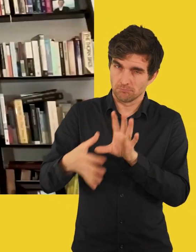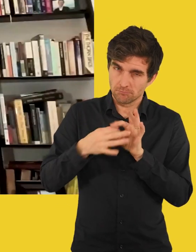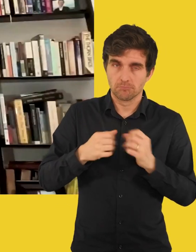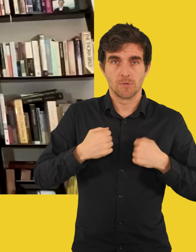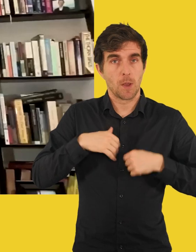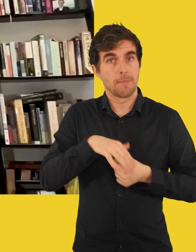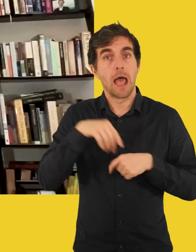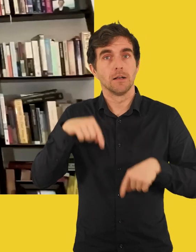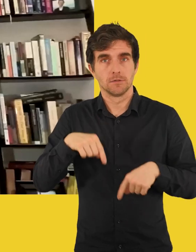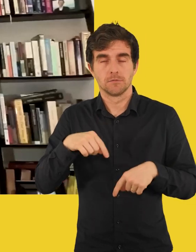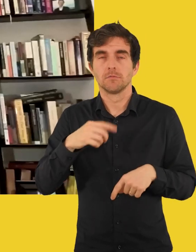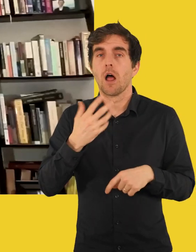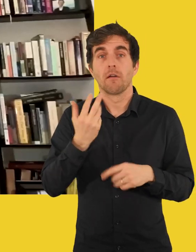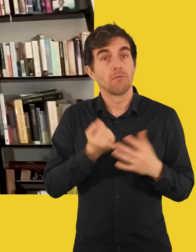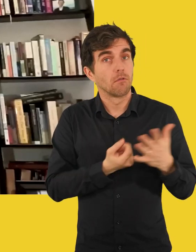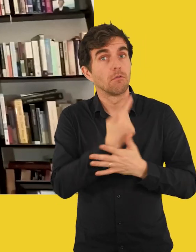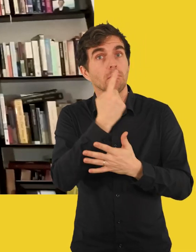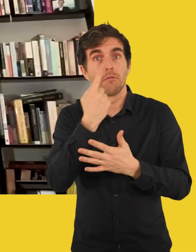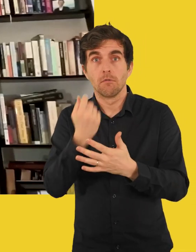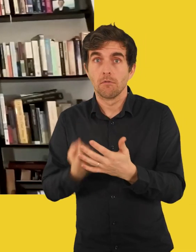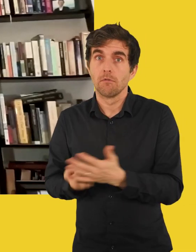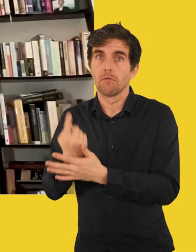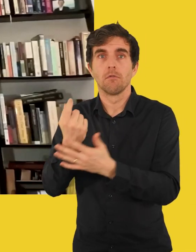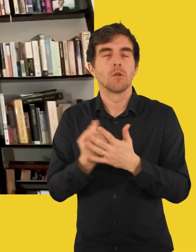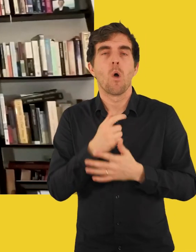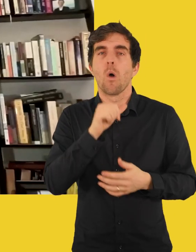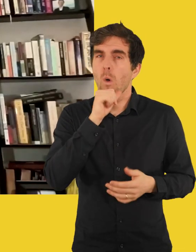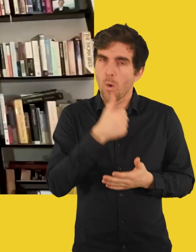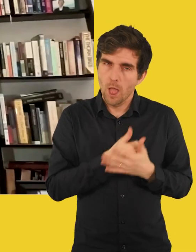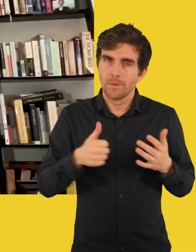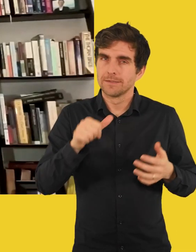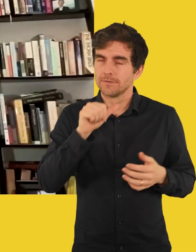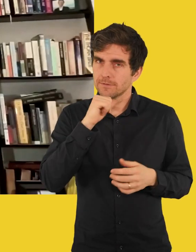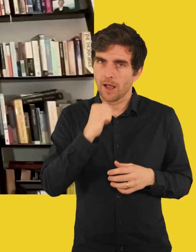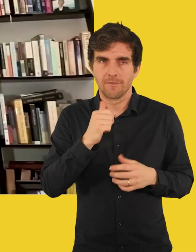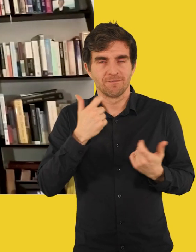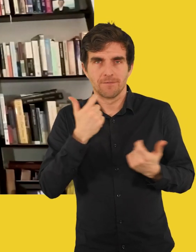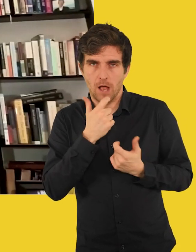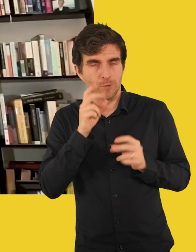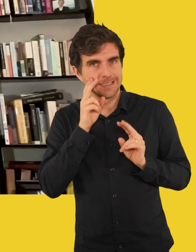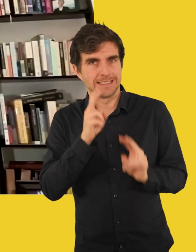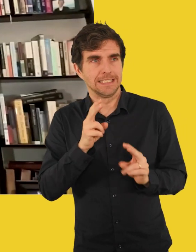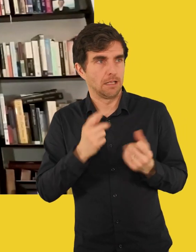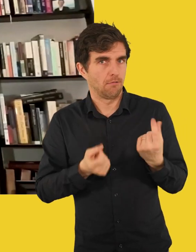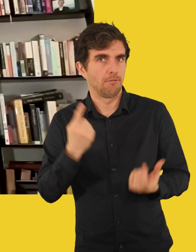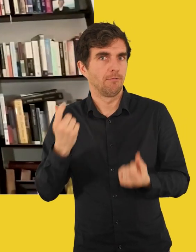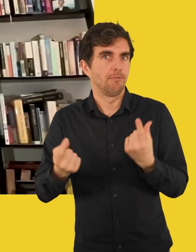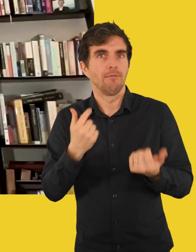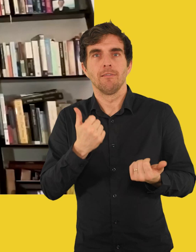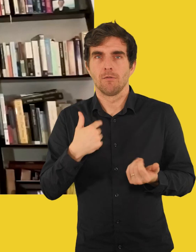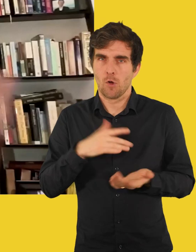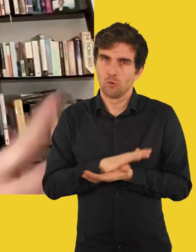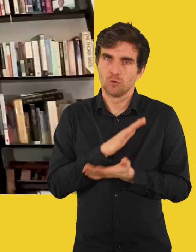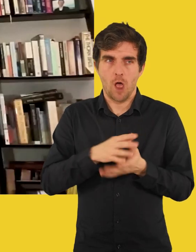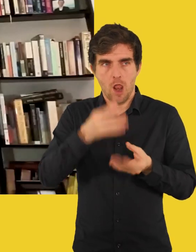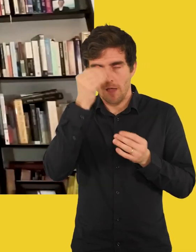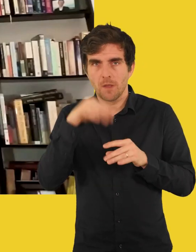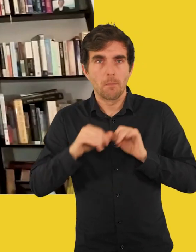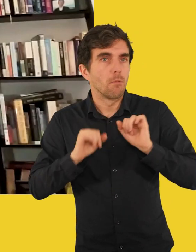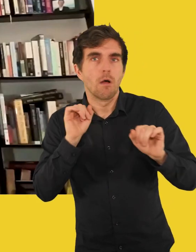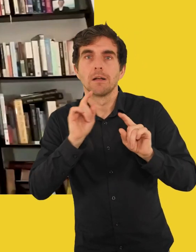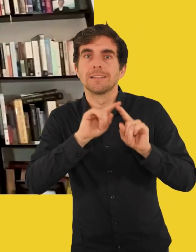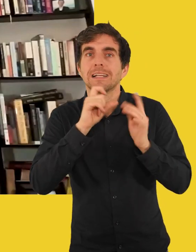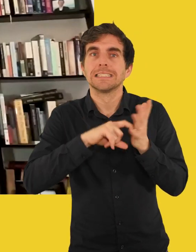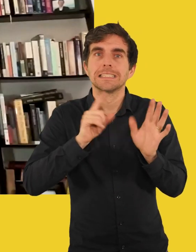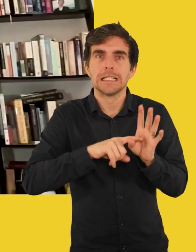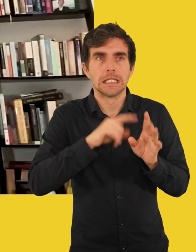our place. And I think some of those have popped up in other places as well, which has always been really fun for us to see, as we enjoy